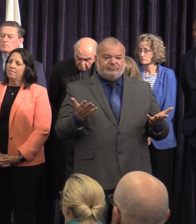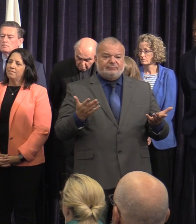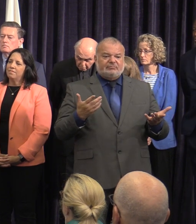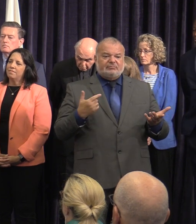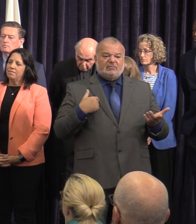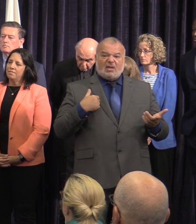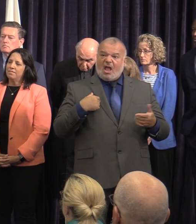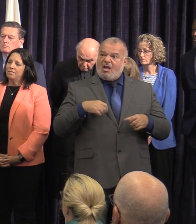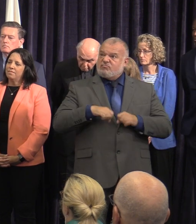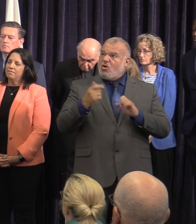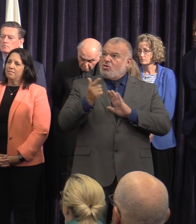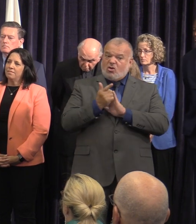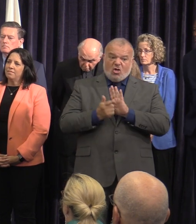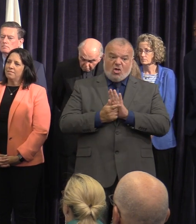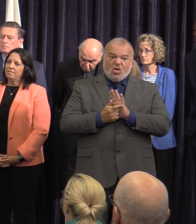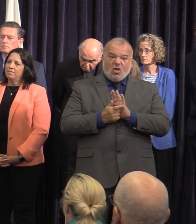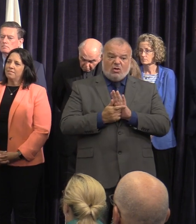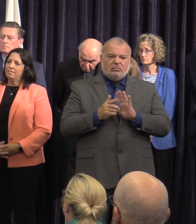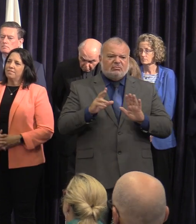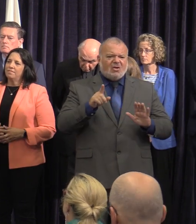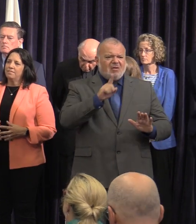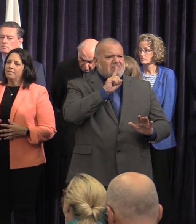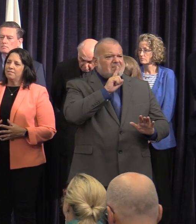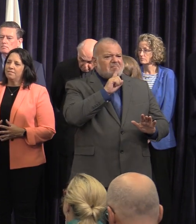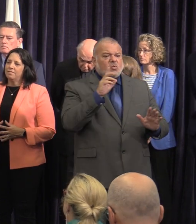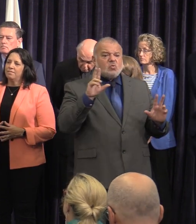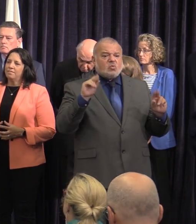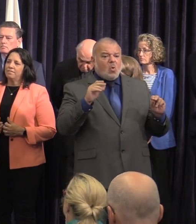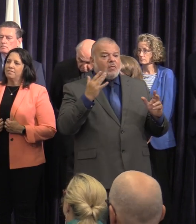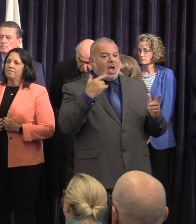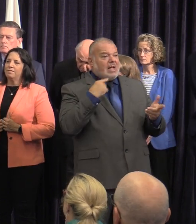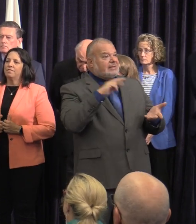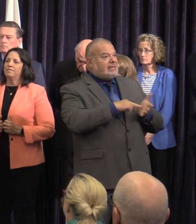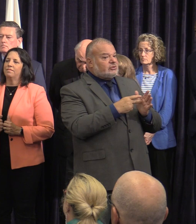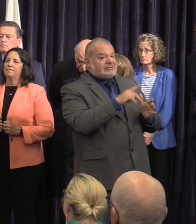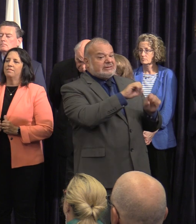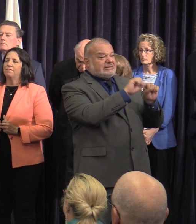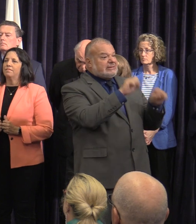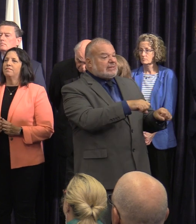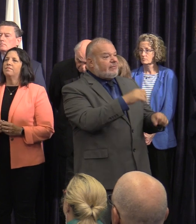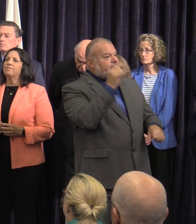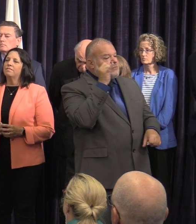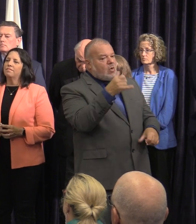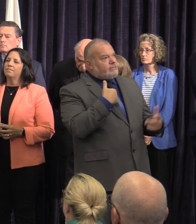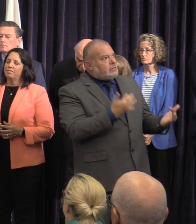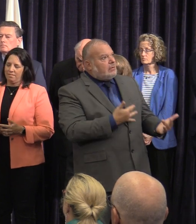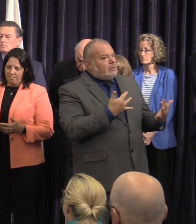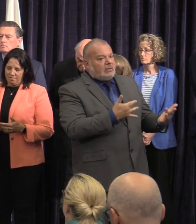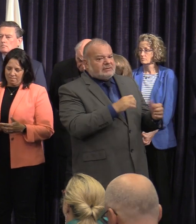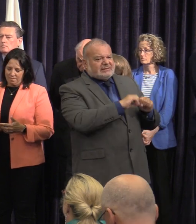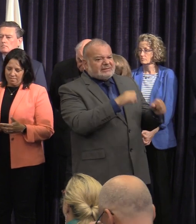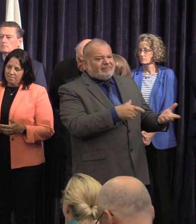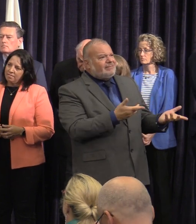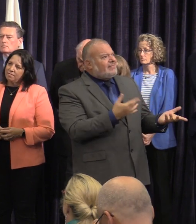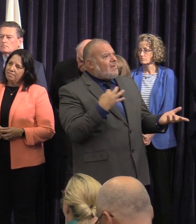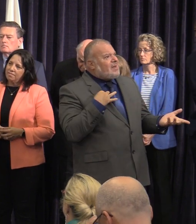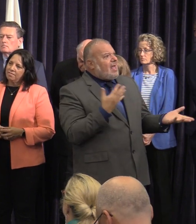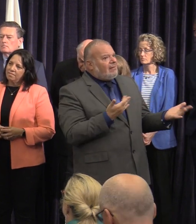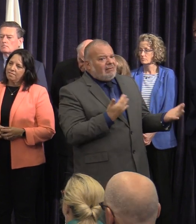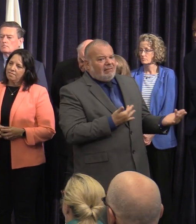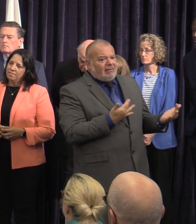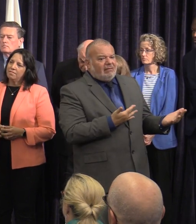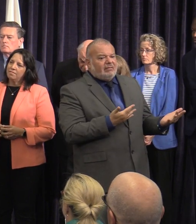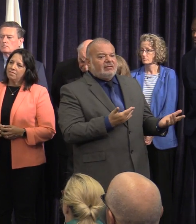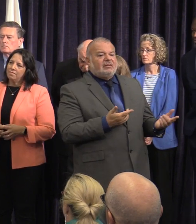system took so long. So that's why now, today, we are asking the federal administration to speed